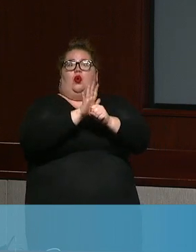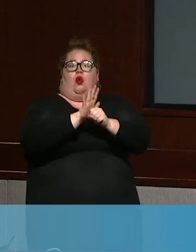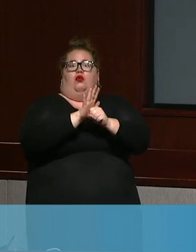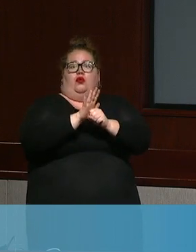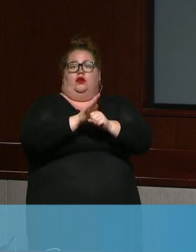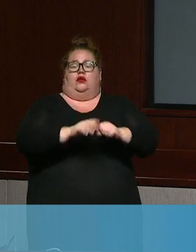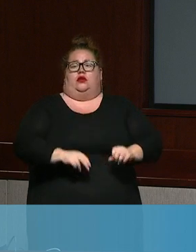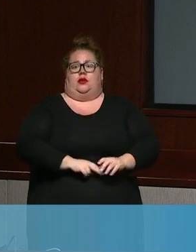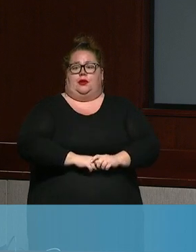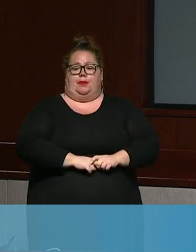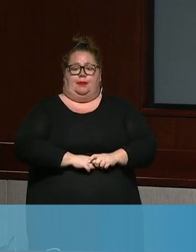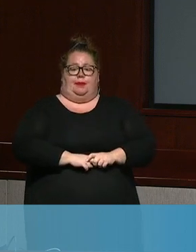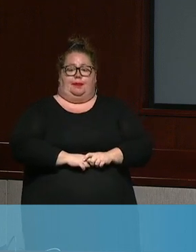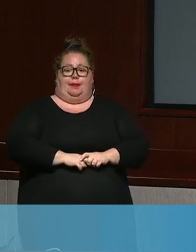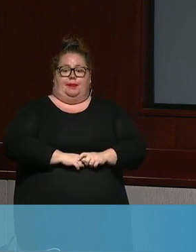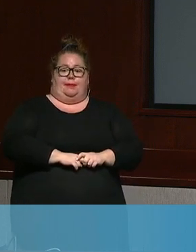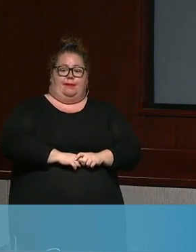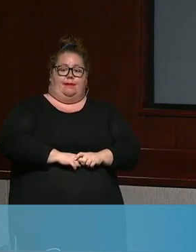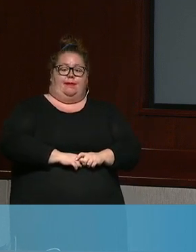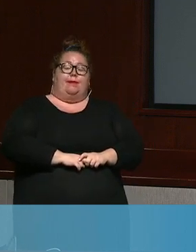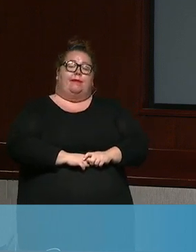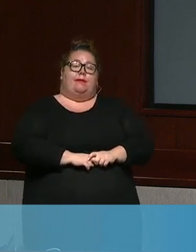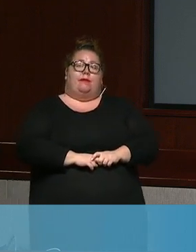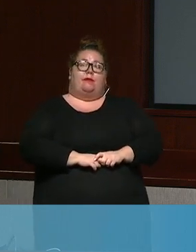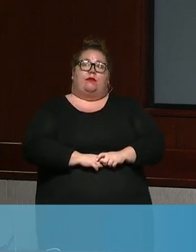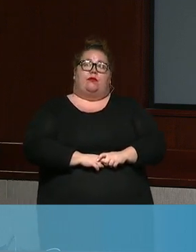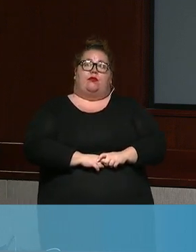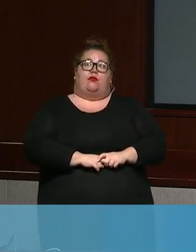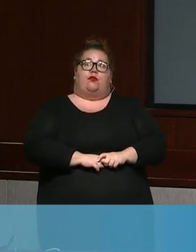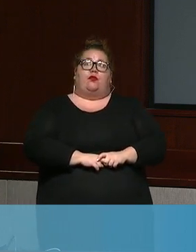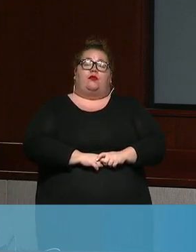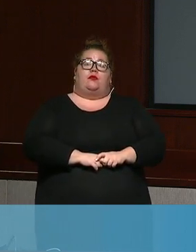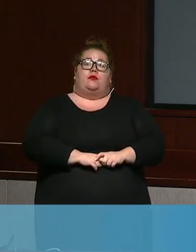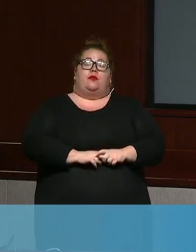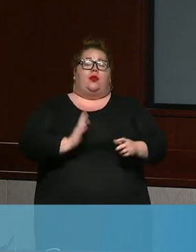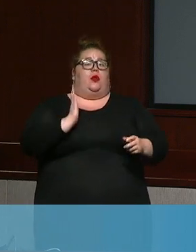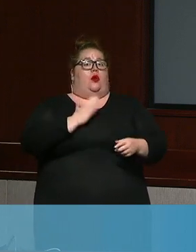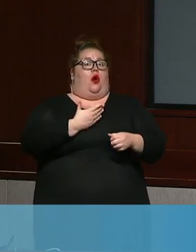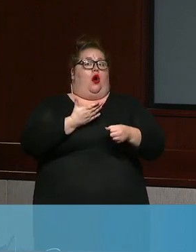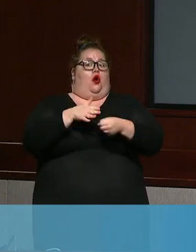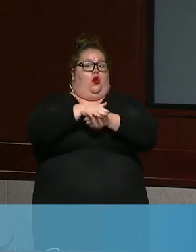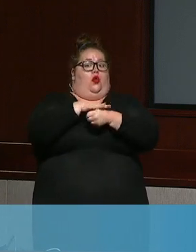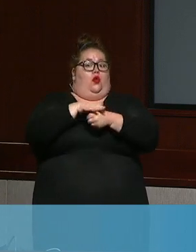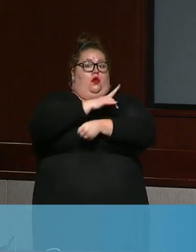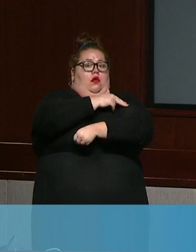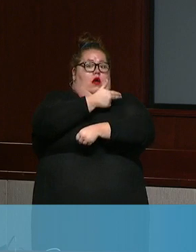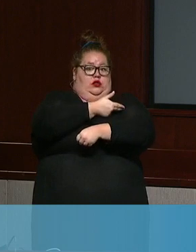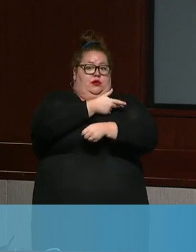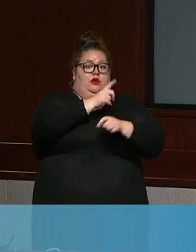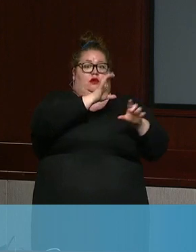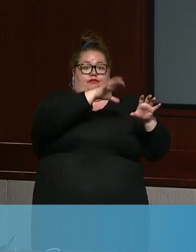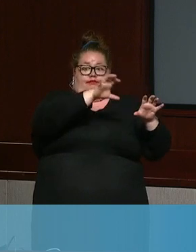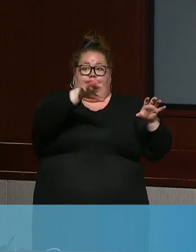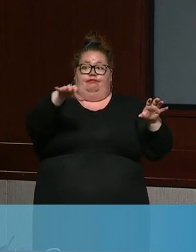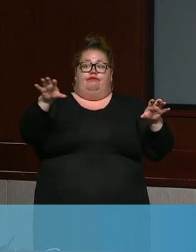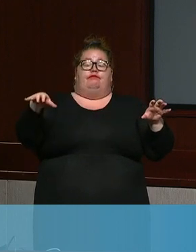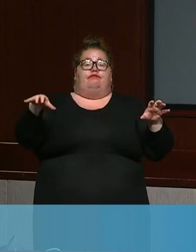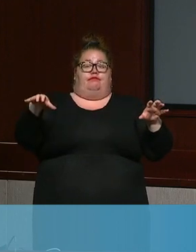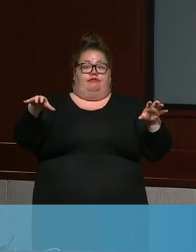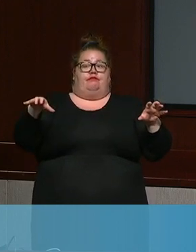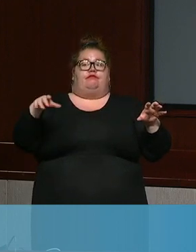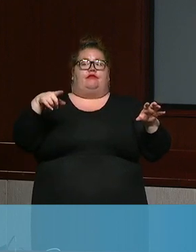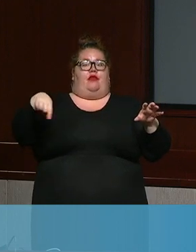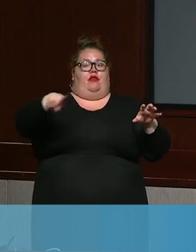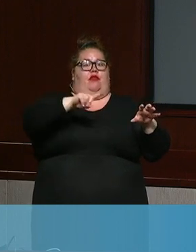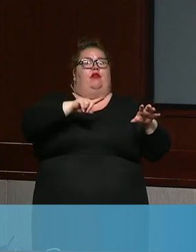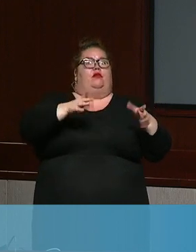Also, we spoke recently too about our local hospitals and their request to the